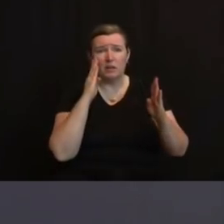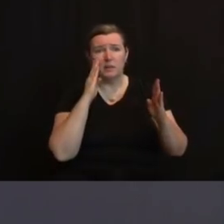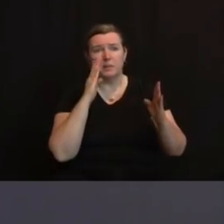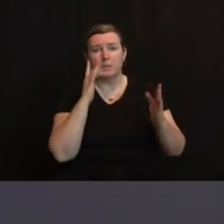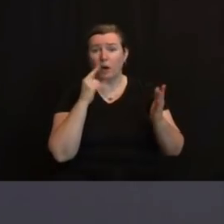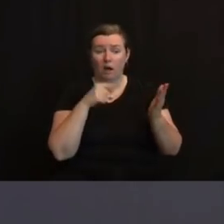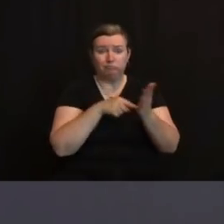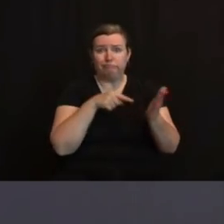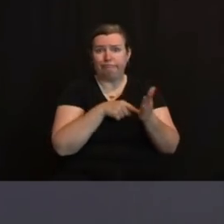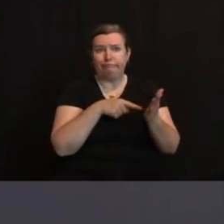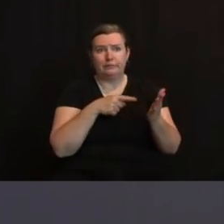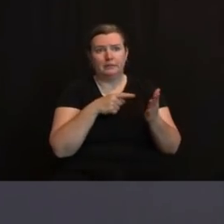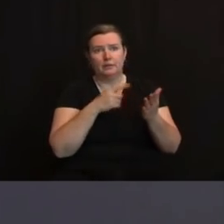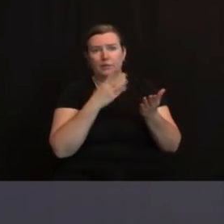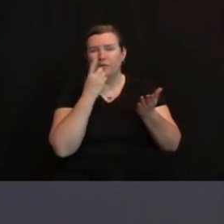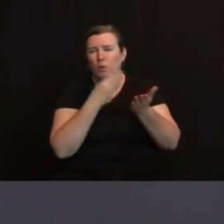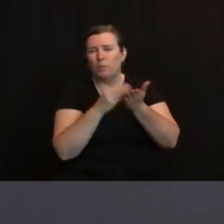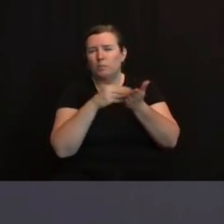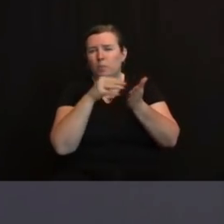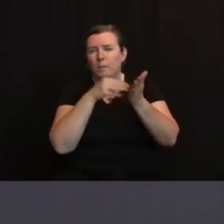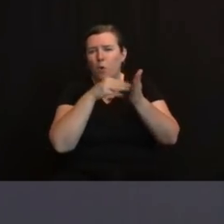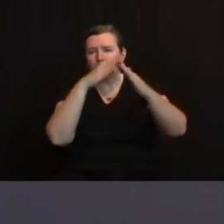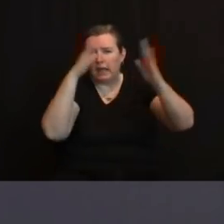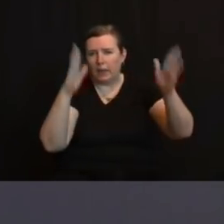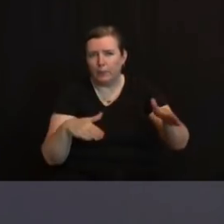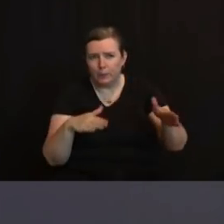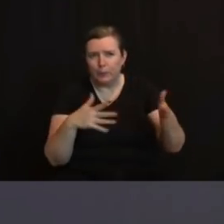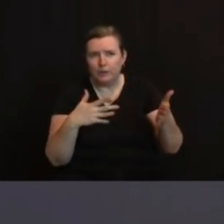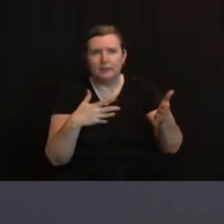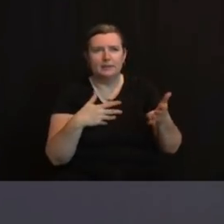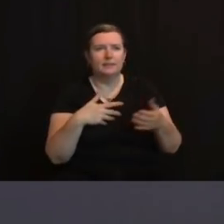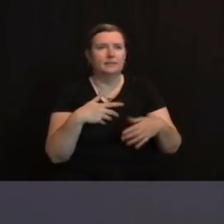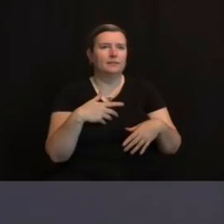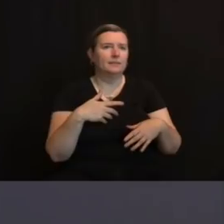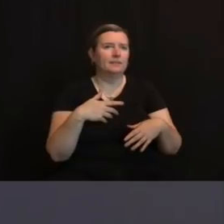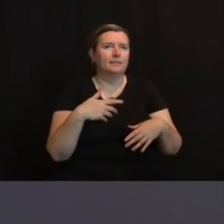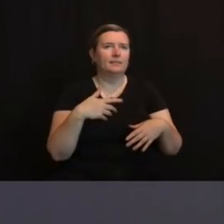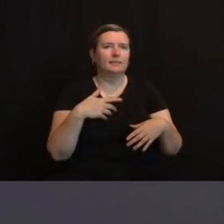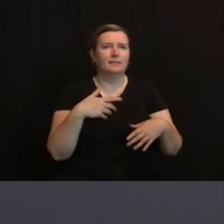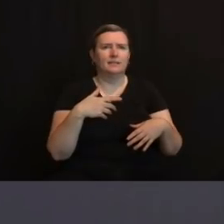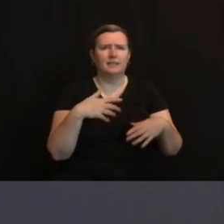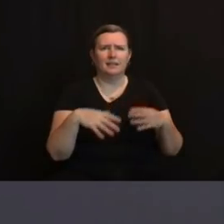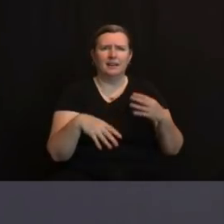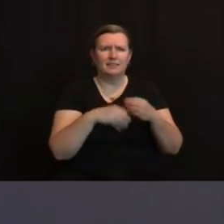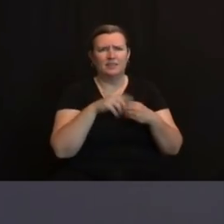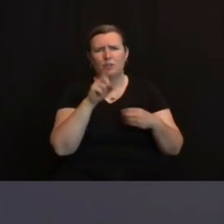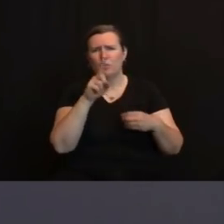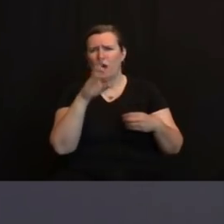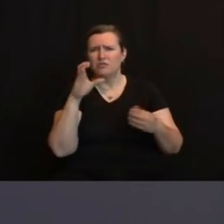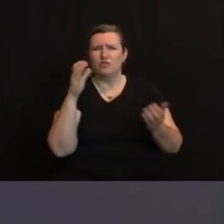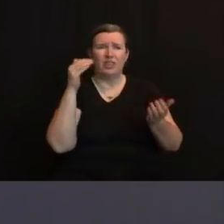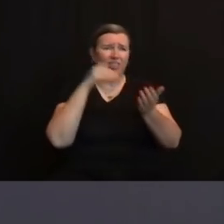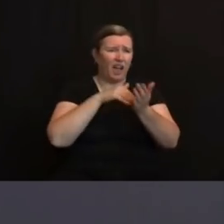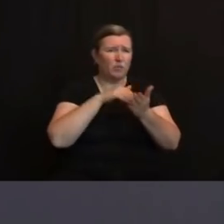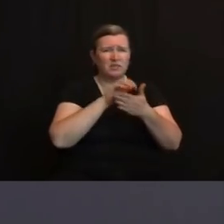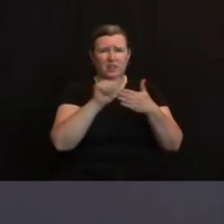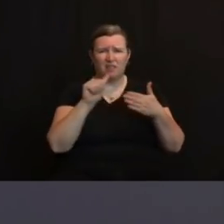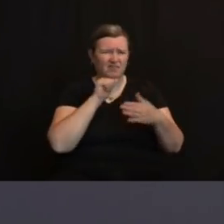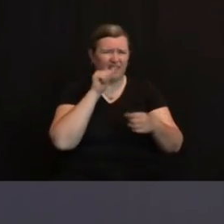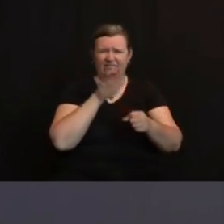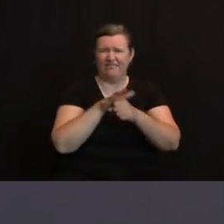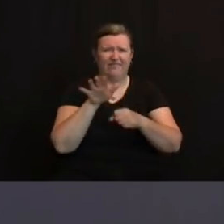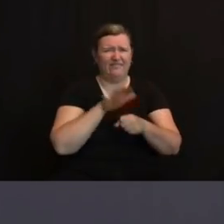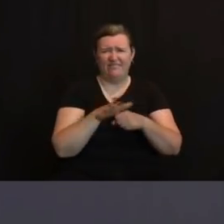like that. Now, last month, I know you implemented the $100 million. Some say that's not enough. What is your response to that? Yeah, I